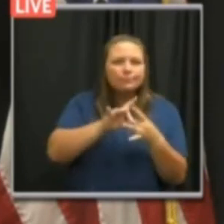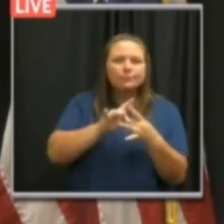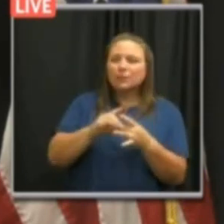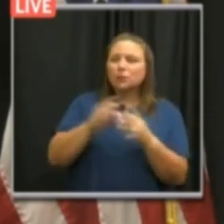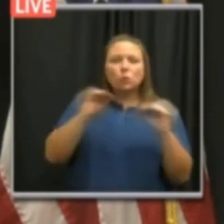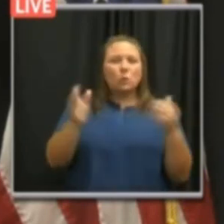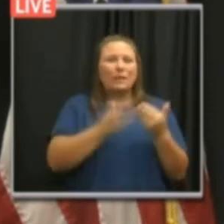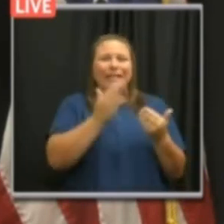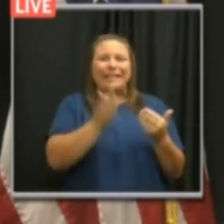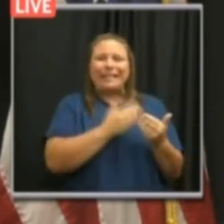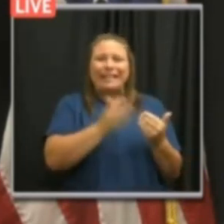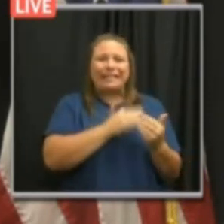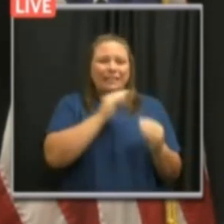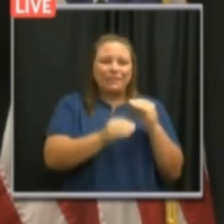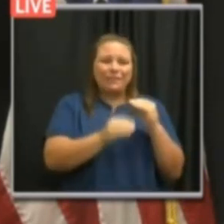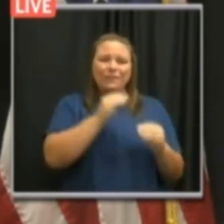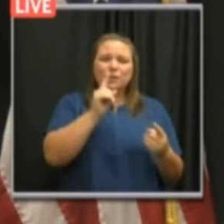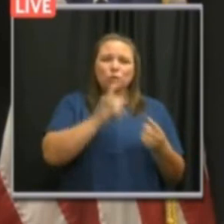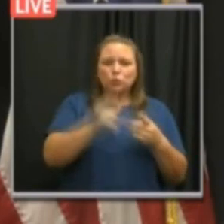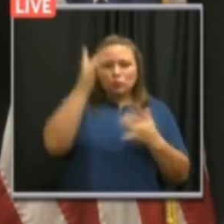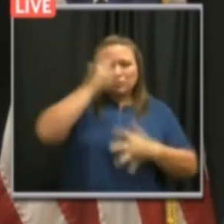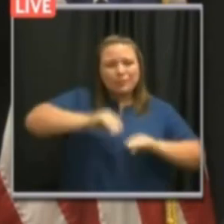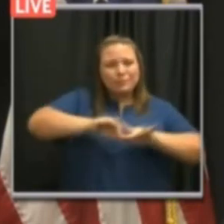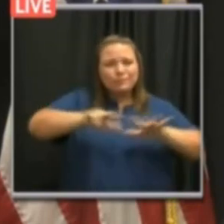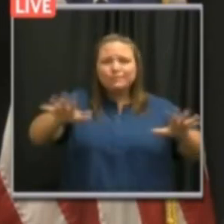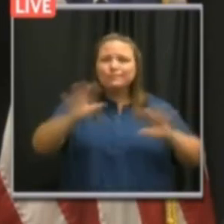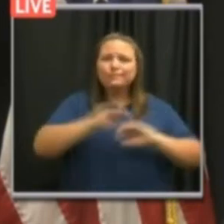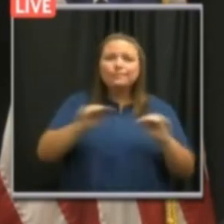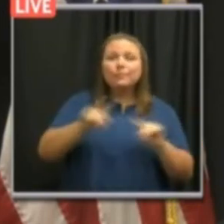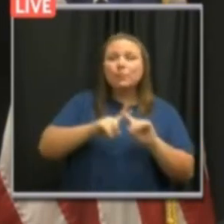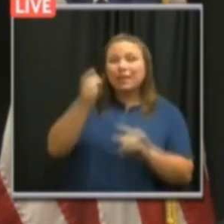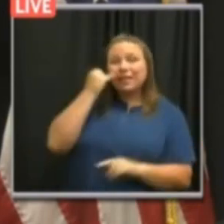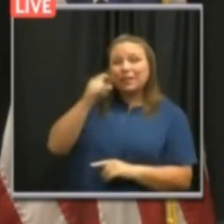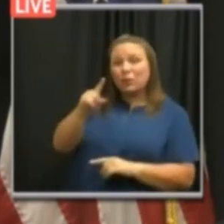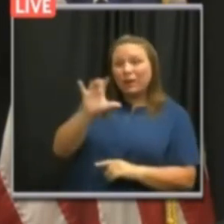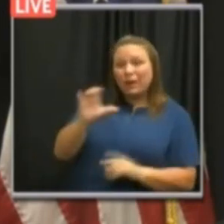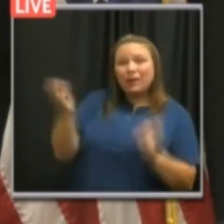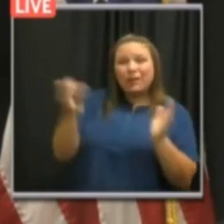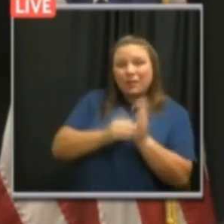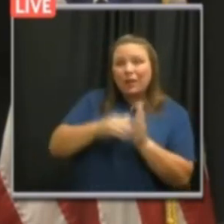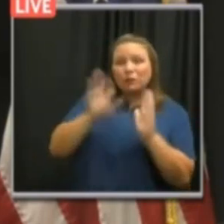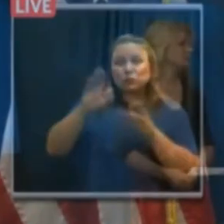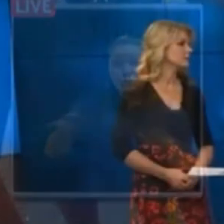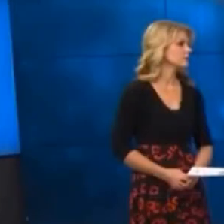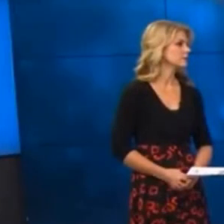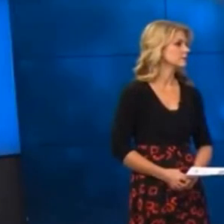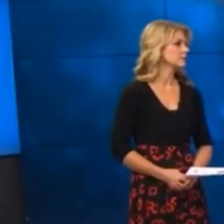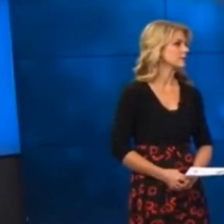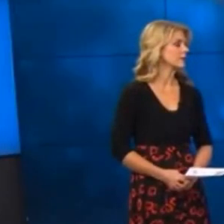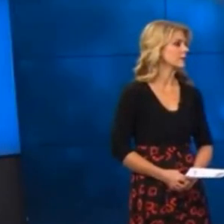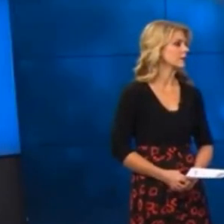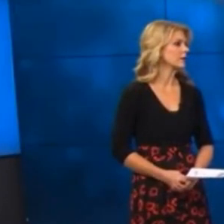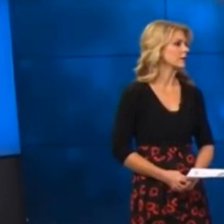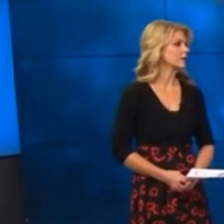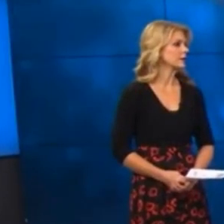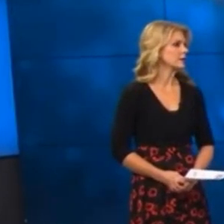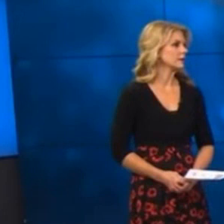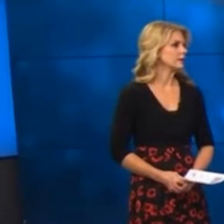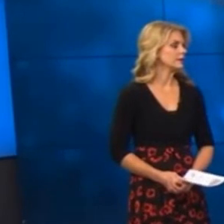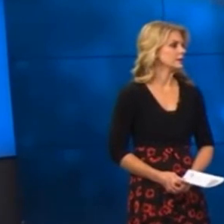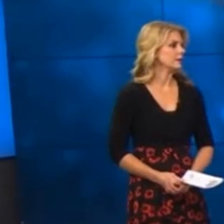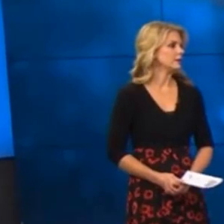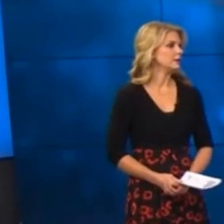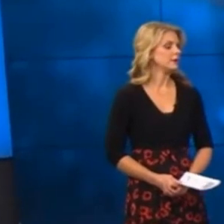pandemic. Mayor Cooper and state leaders hoping to get people's attention. New statewide COVID-19